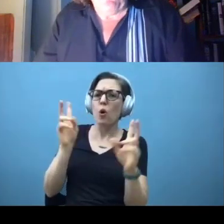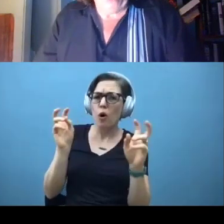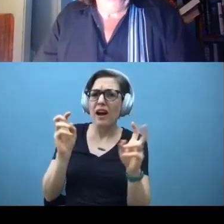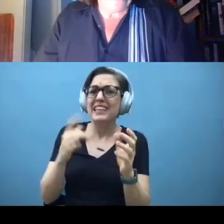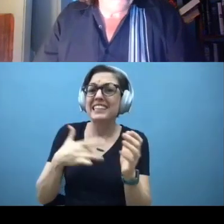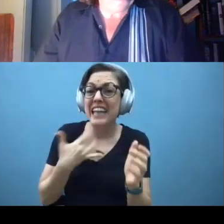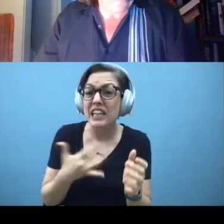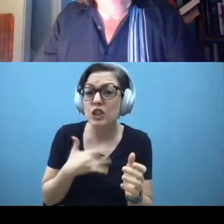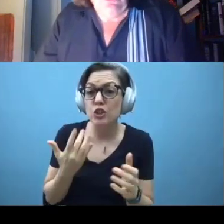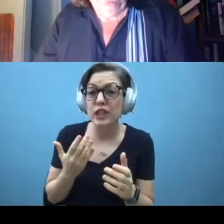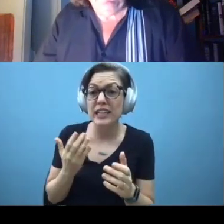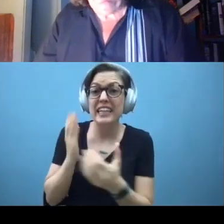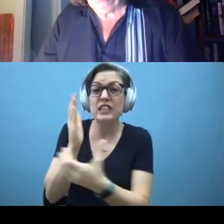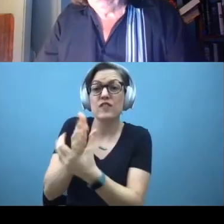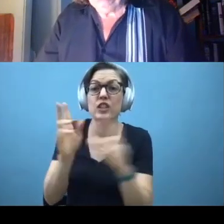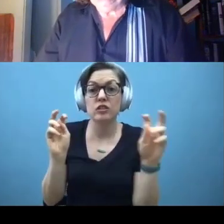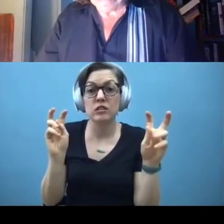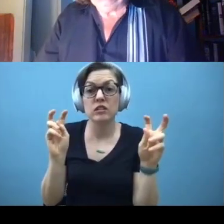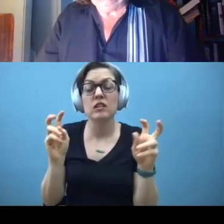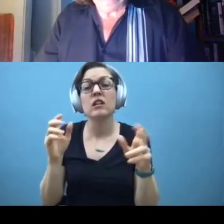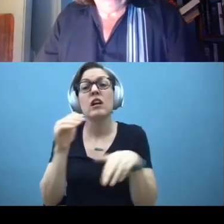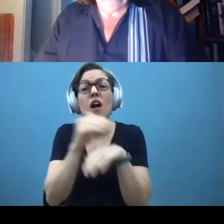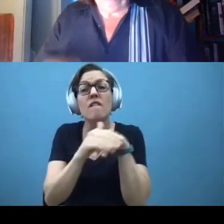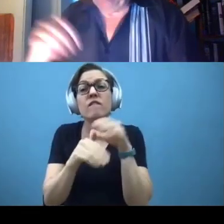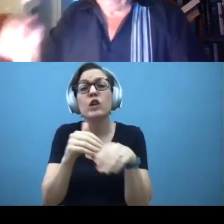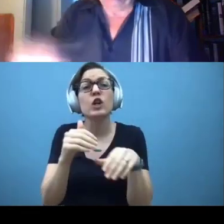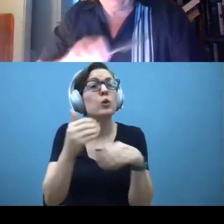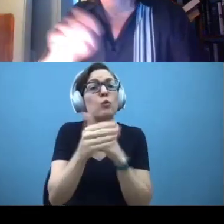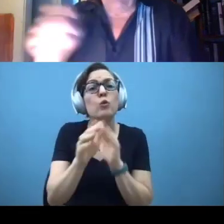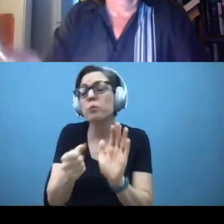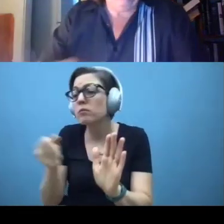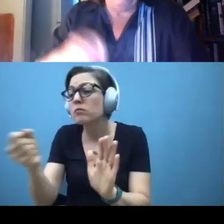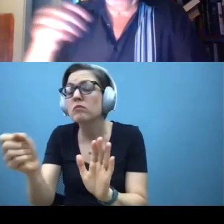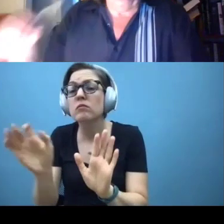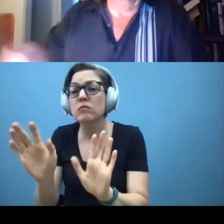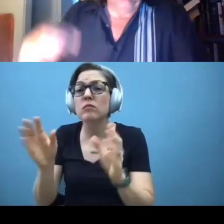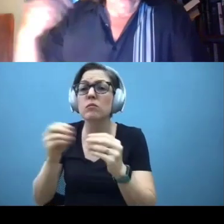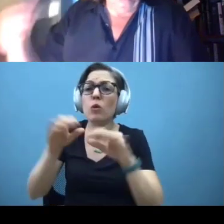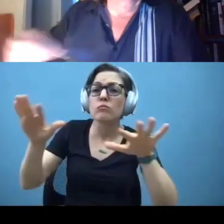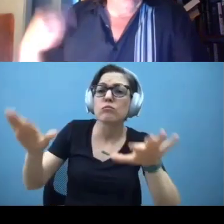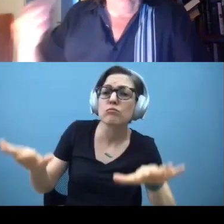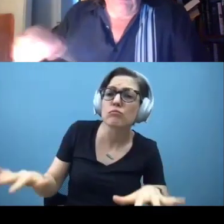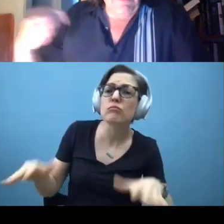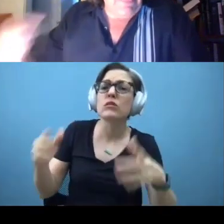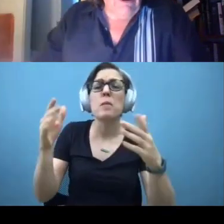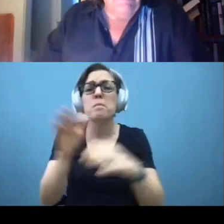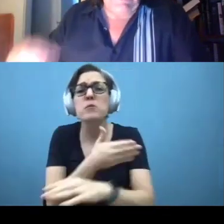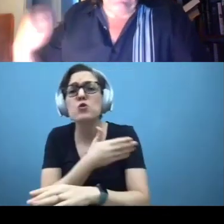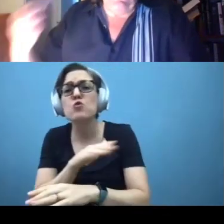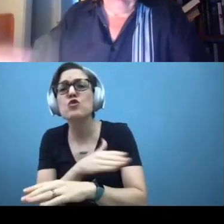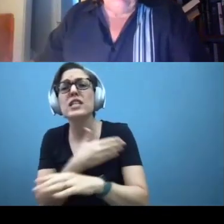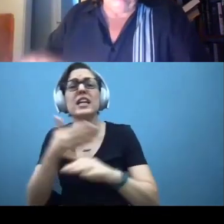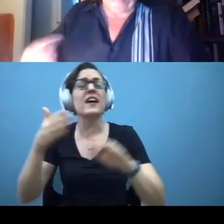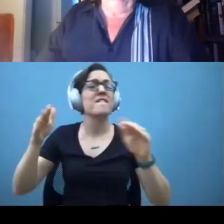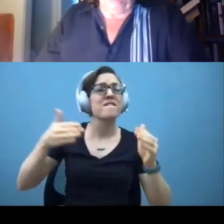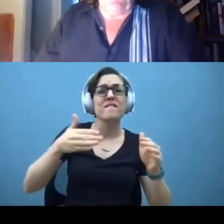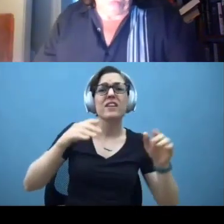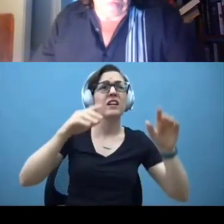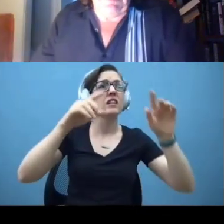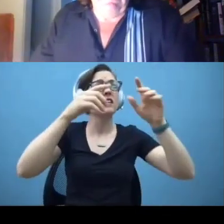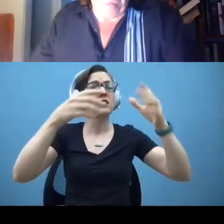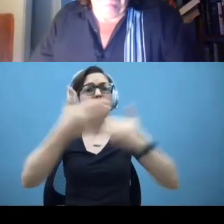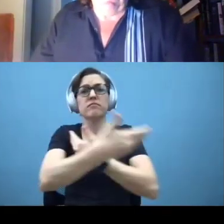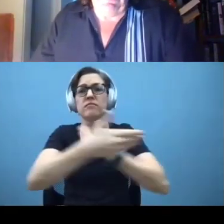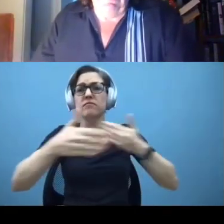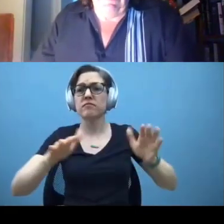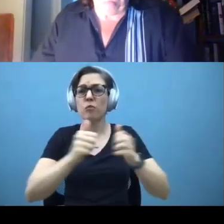comfort rooms, music, sometimes like aquariums or aromatherapy, these have been proved to